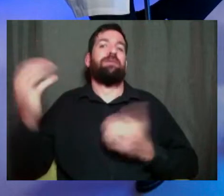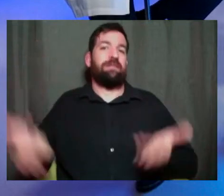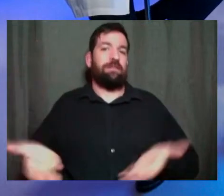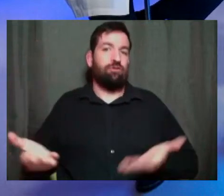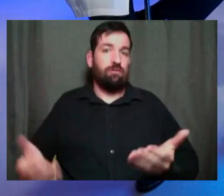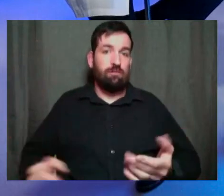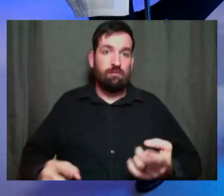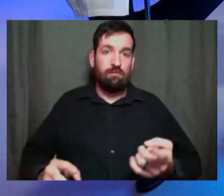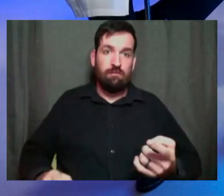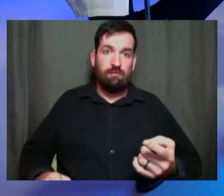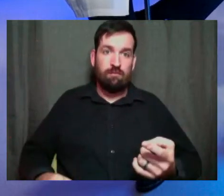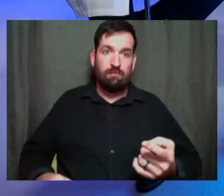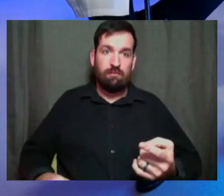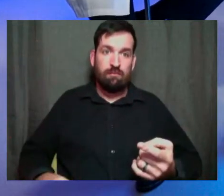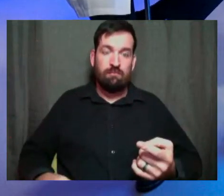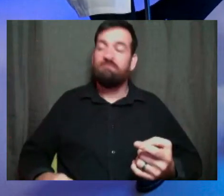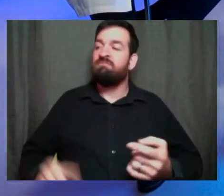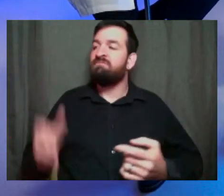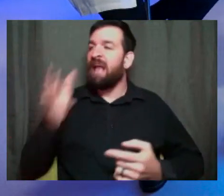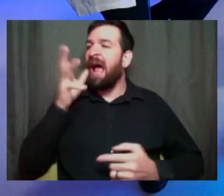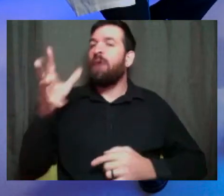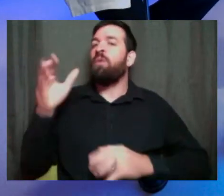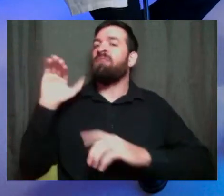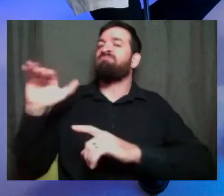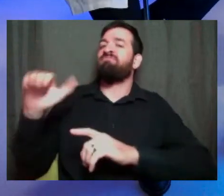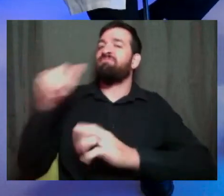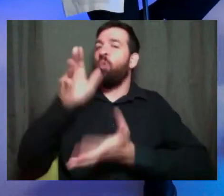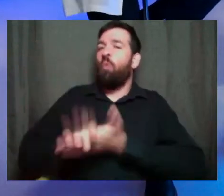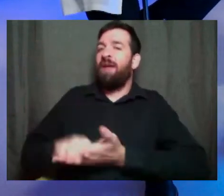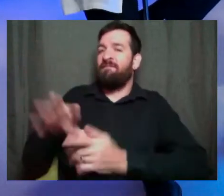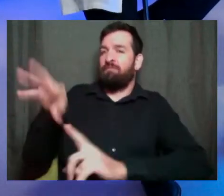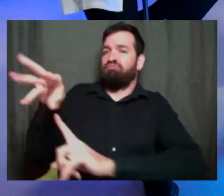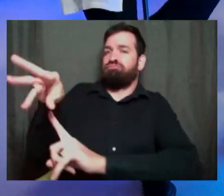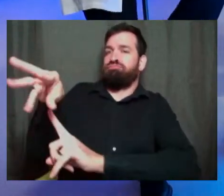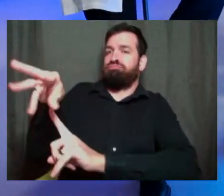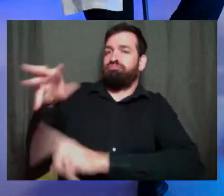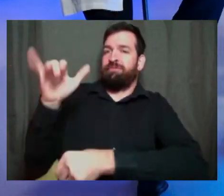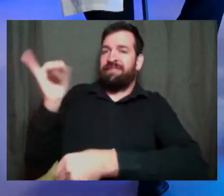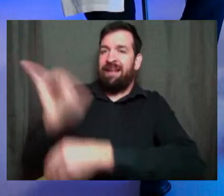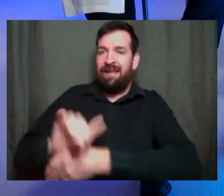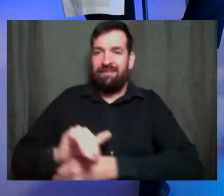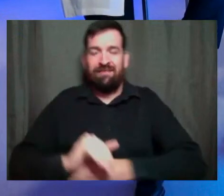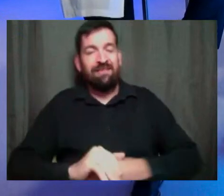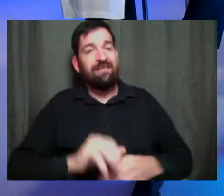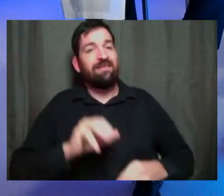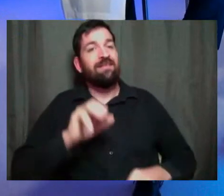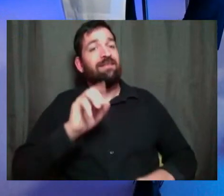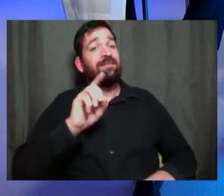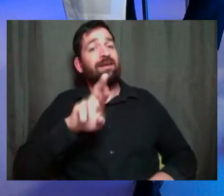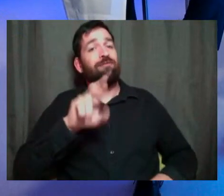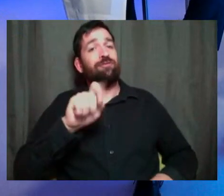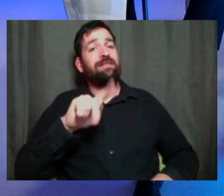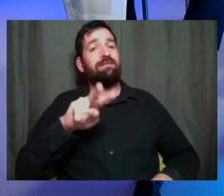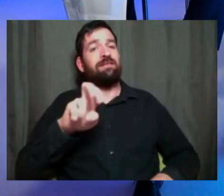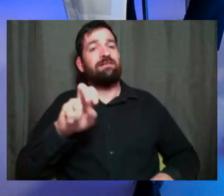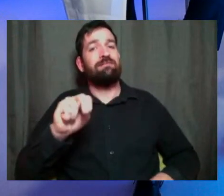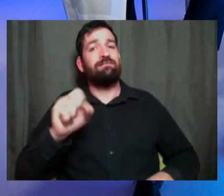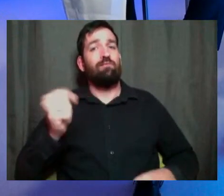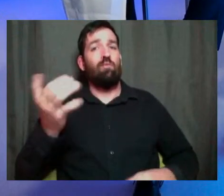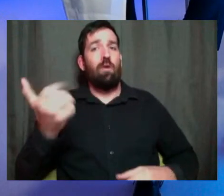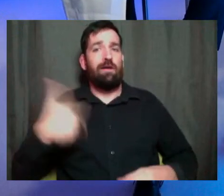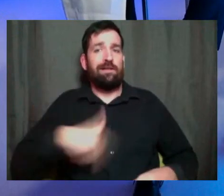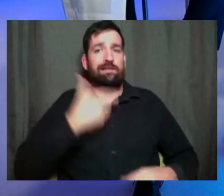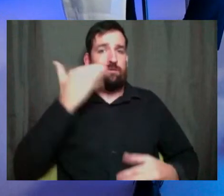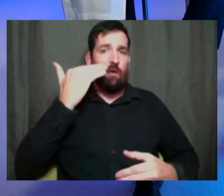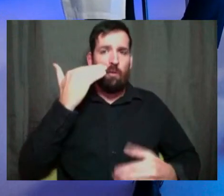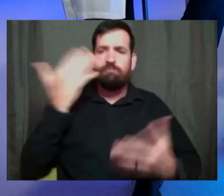actually. Watch I'll it get his start wife to up. take a video tonight I while he's would, asleep. and we'll bring it. I would love that. Just Dr. Stevens, what do you want us all to know just about getting better sleep and taking